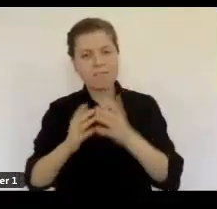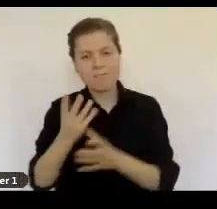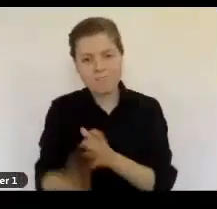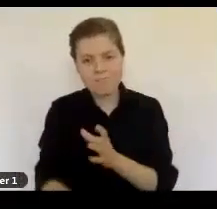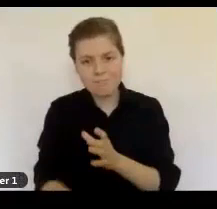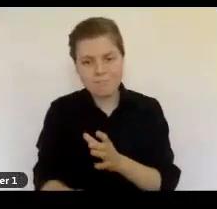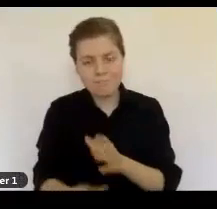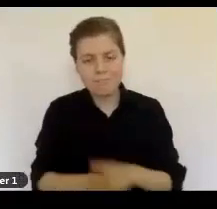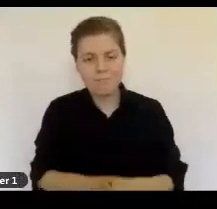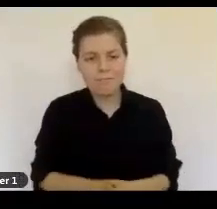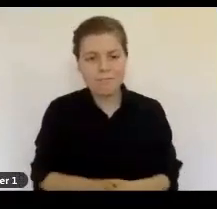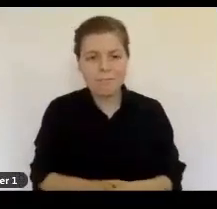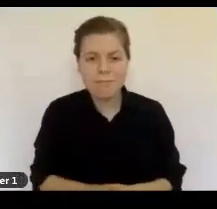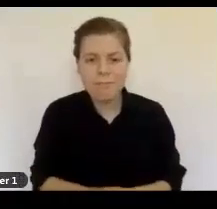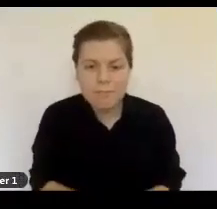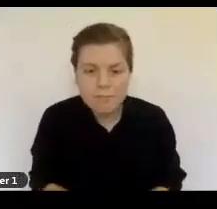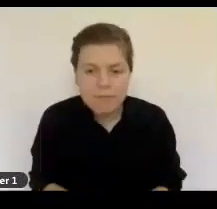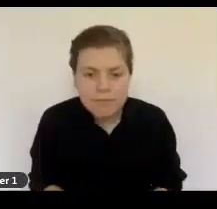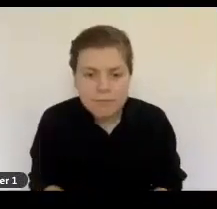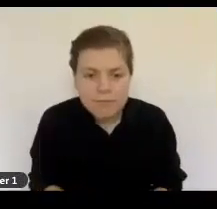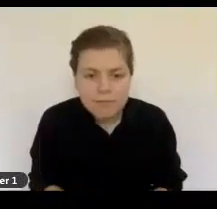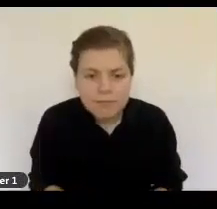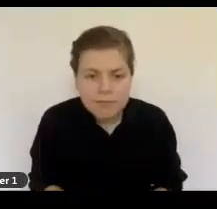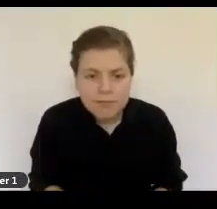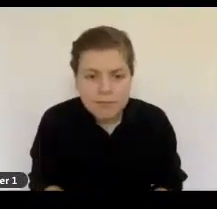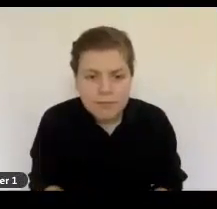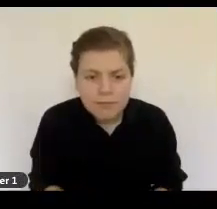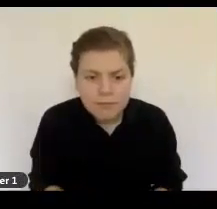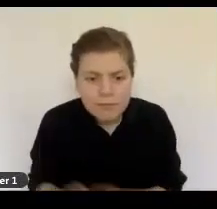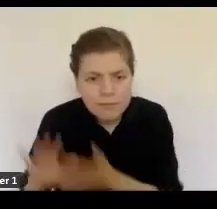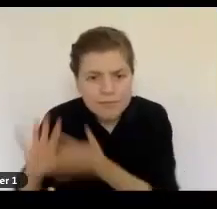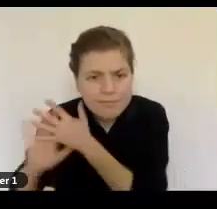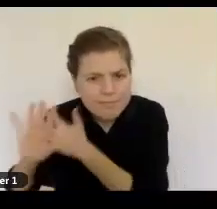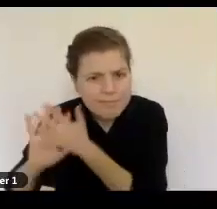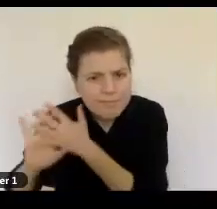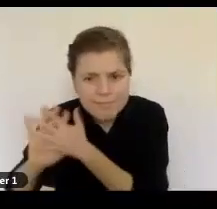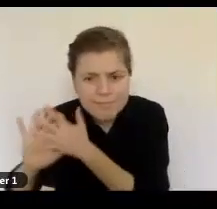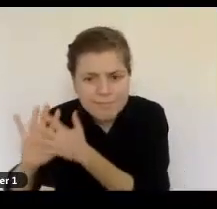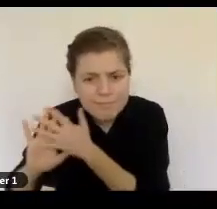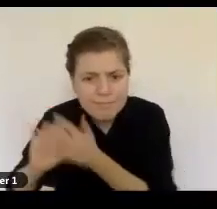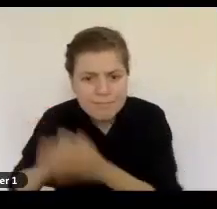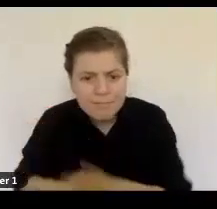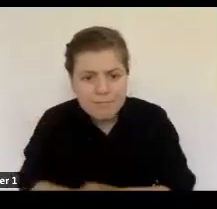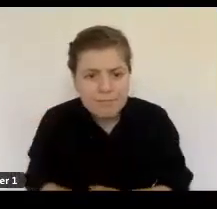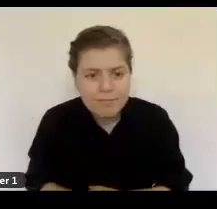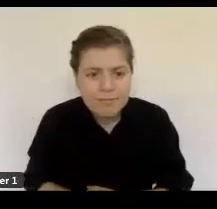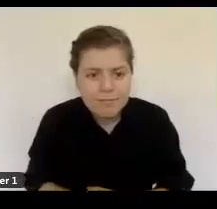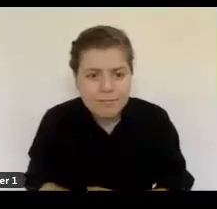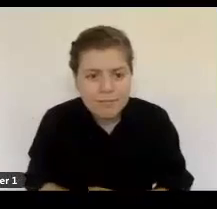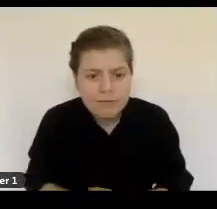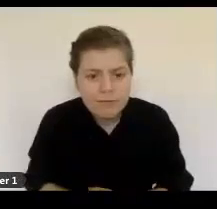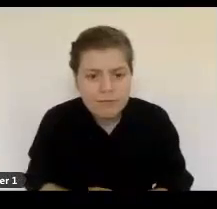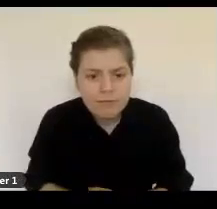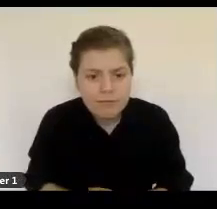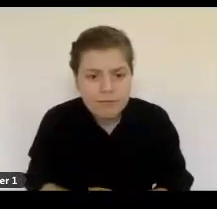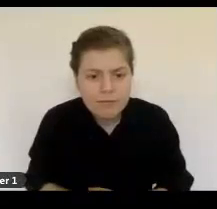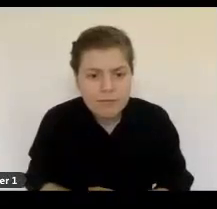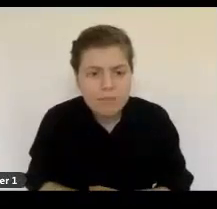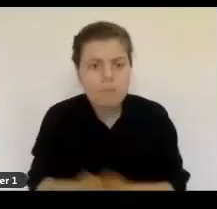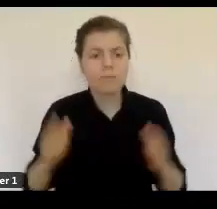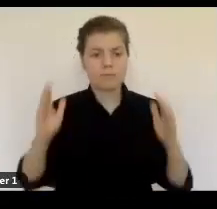from closer to home, and this is not Paul Farmer, but an example that many of us are familiar with is the death of Brian Sinclair in